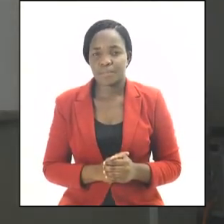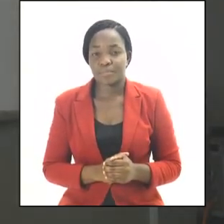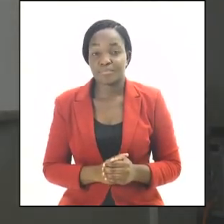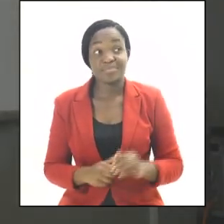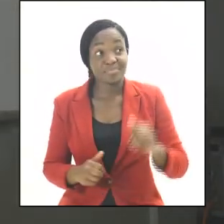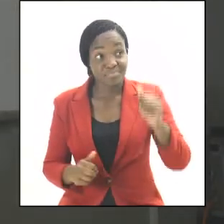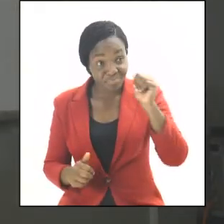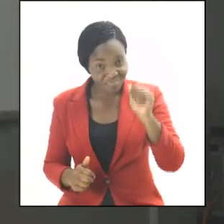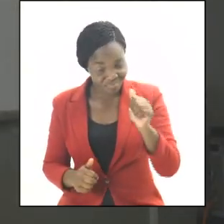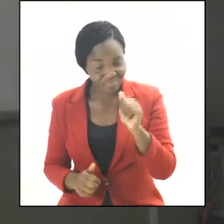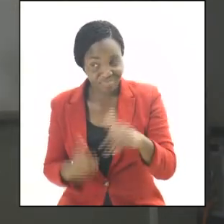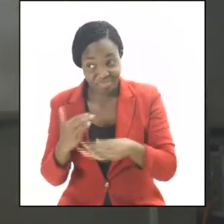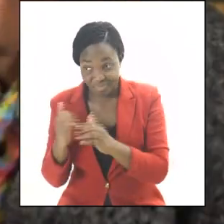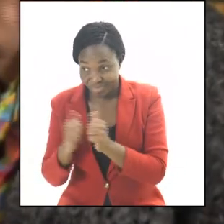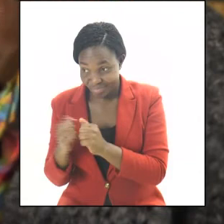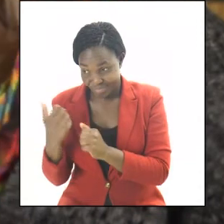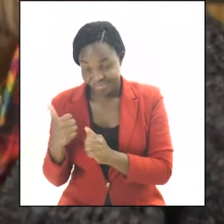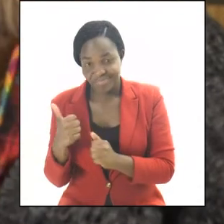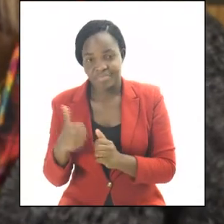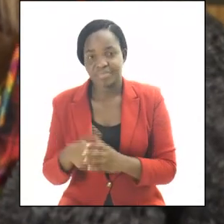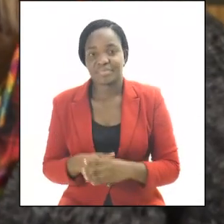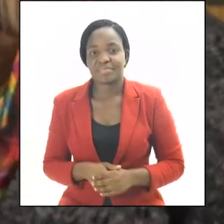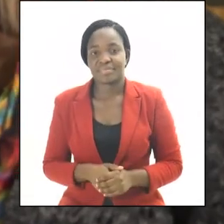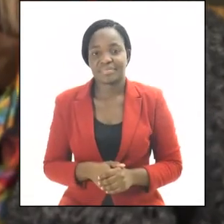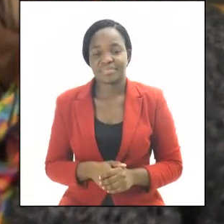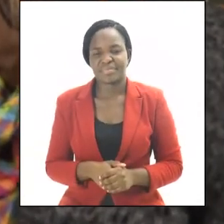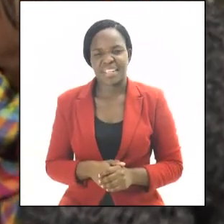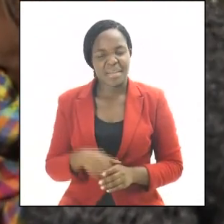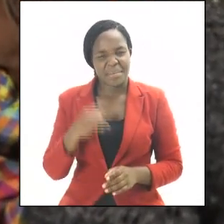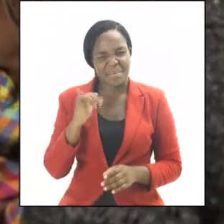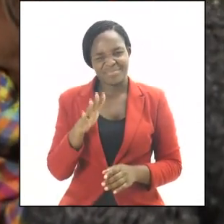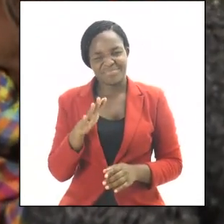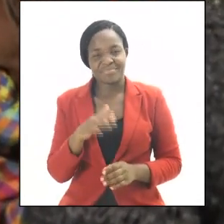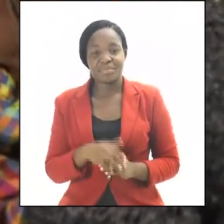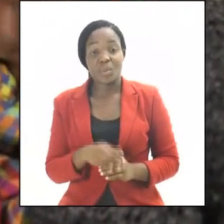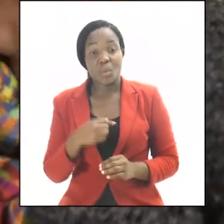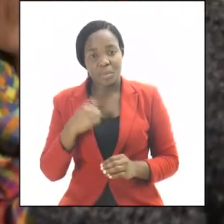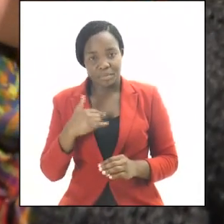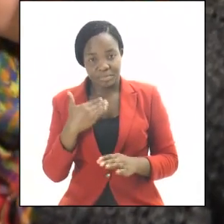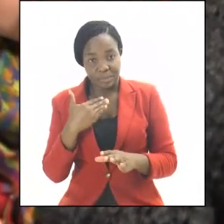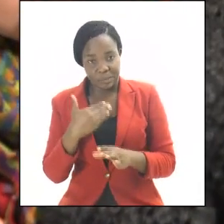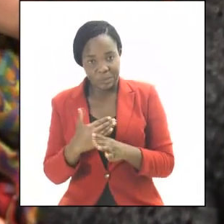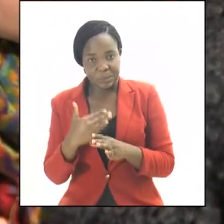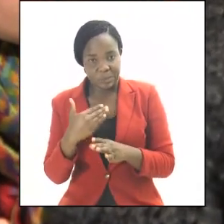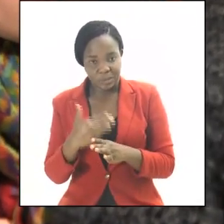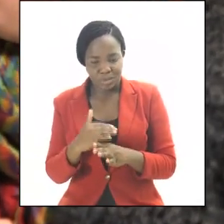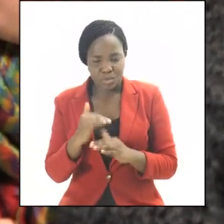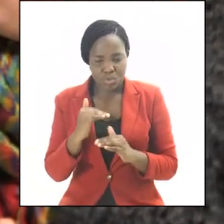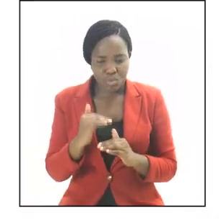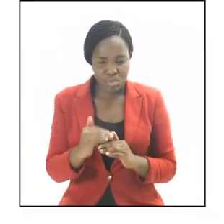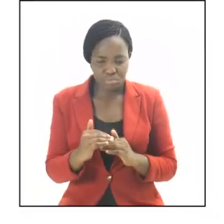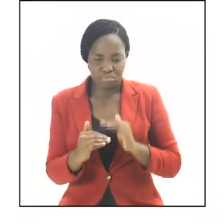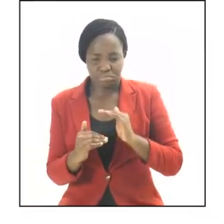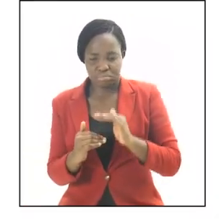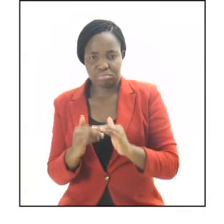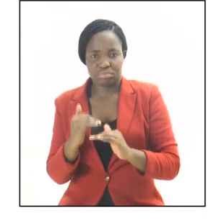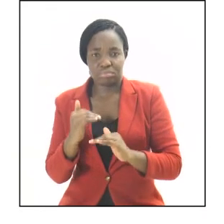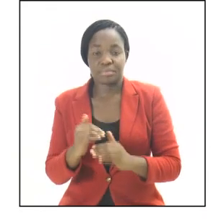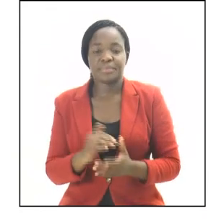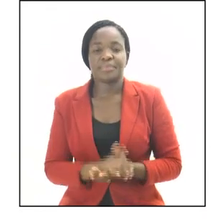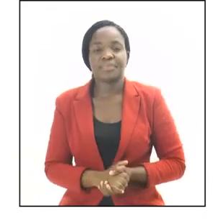Good work, you two. It wasn't so bad. We just need to work one step at a time.